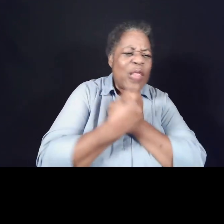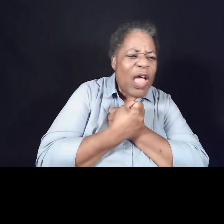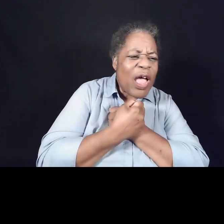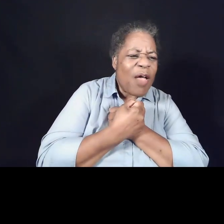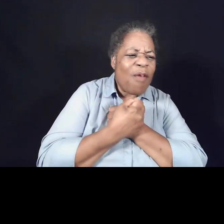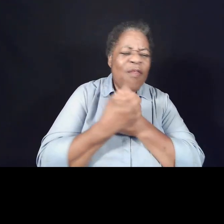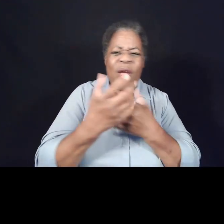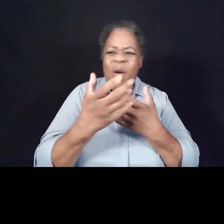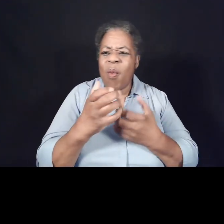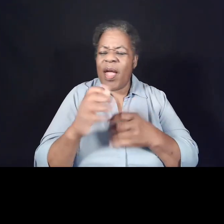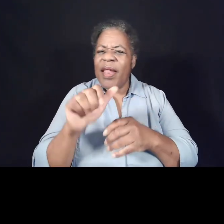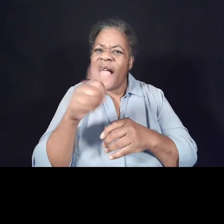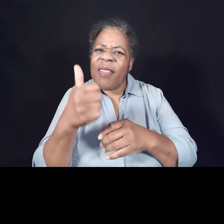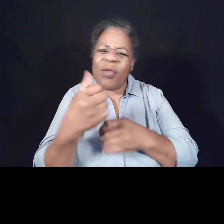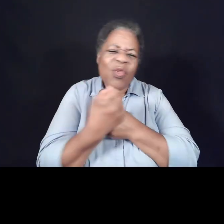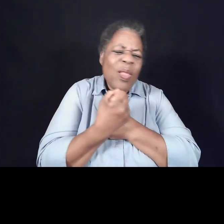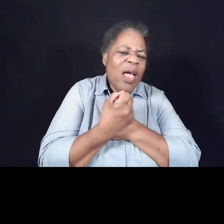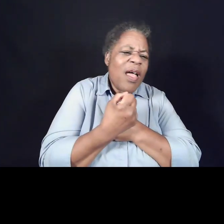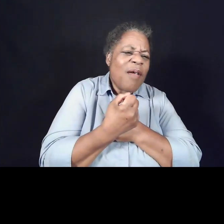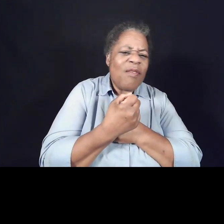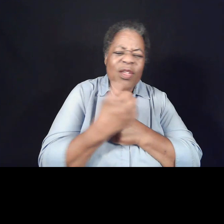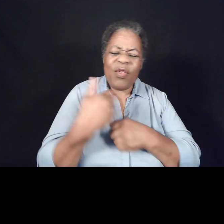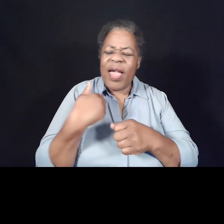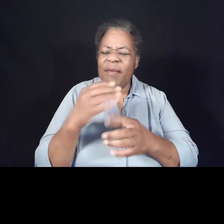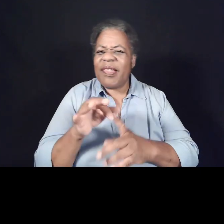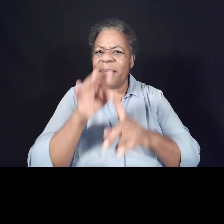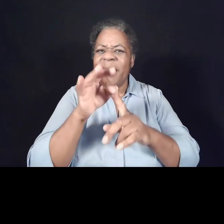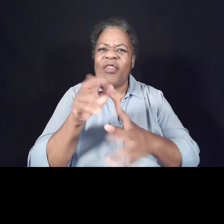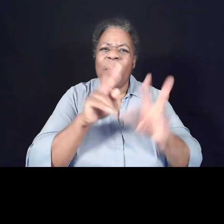to belong, to have special people in our lives.